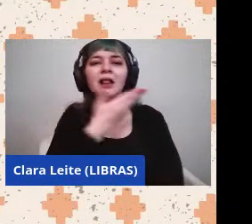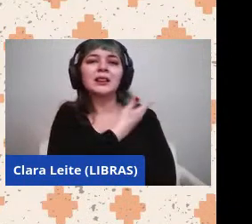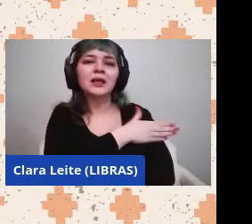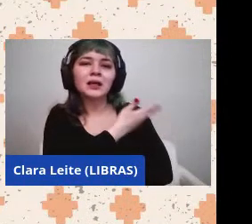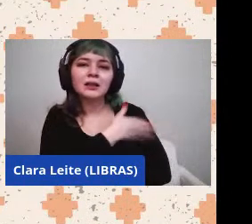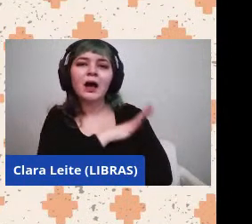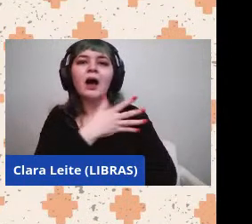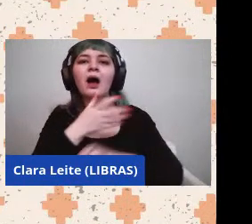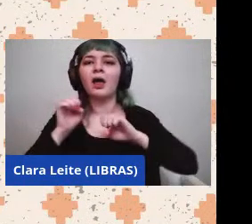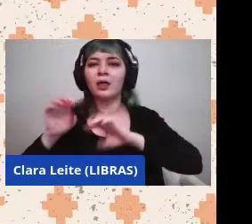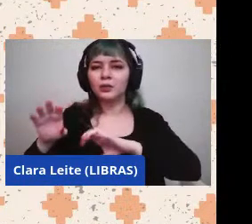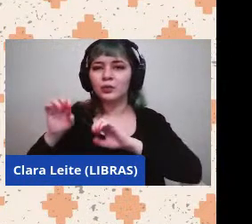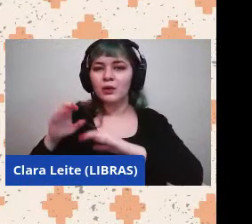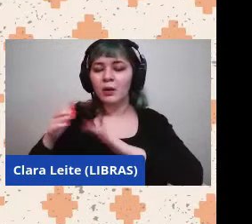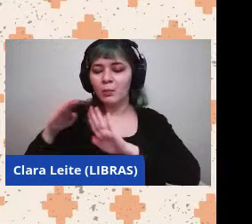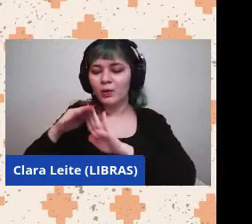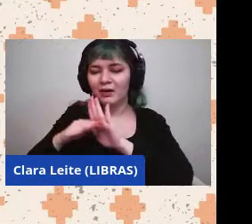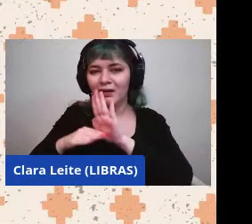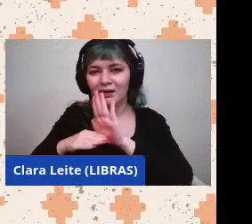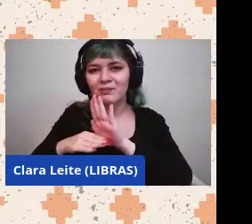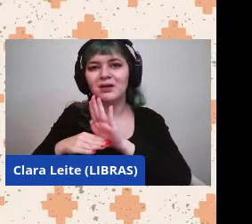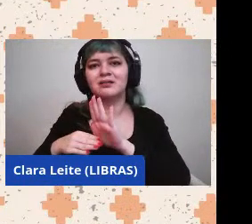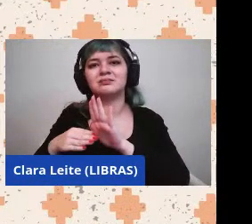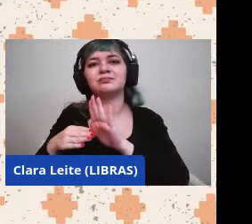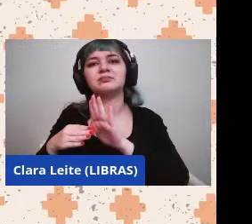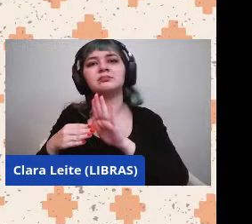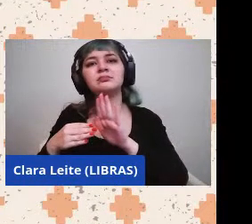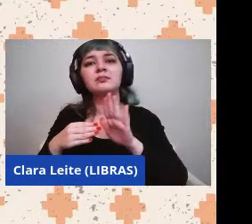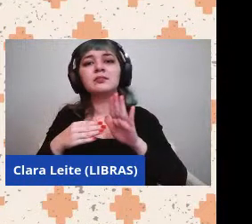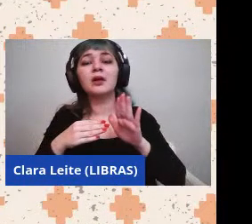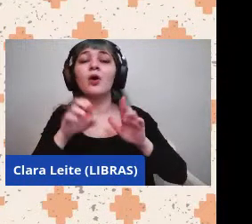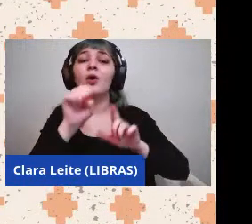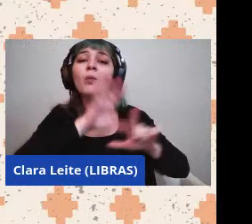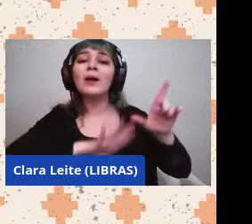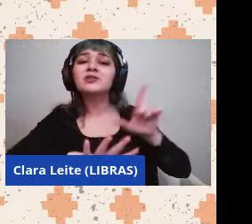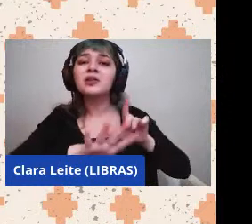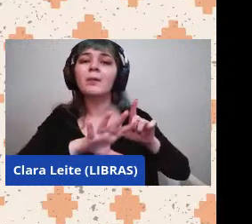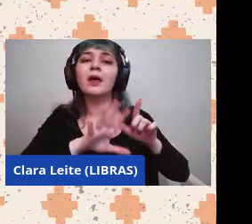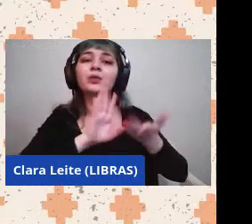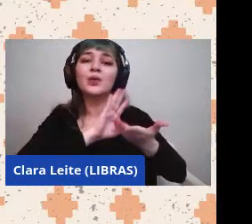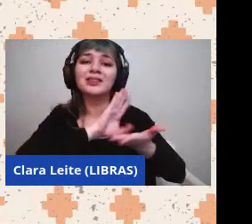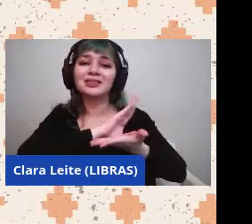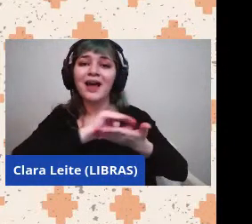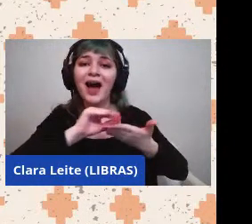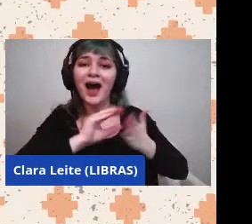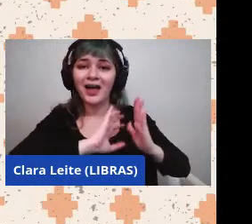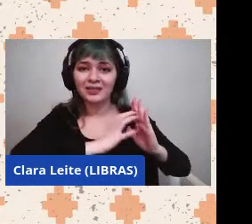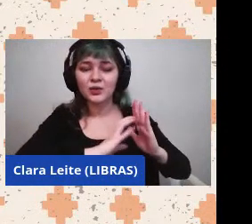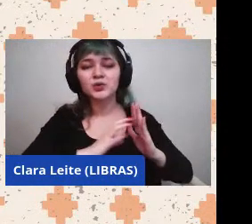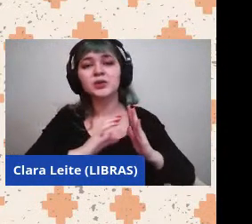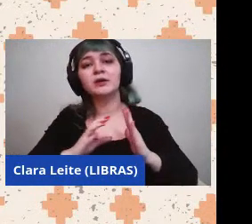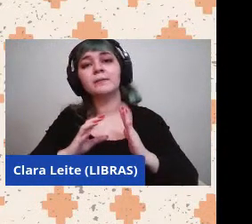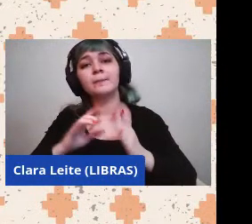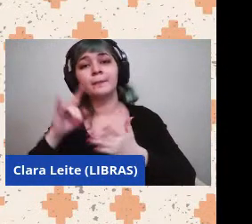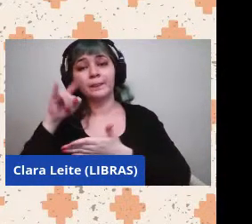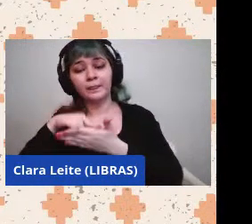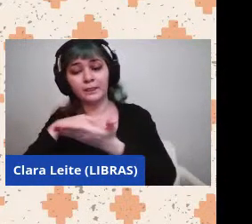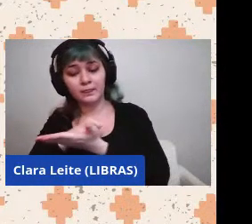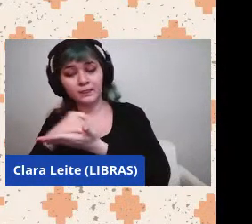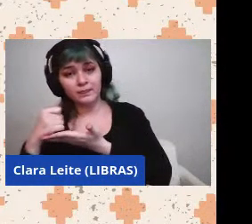administering education programs, data sharing, contractual and